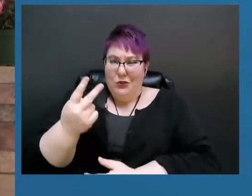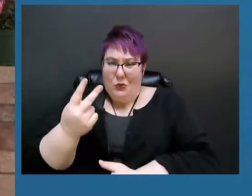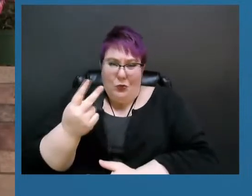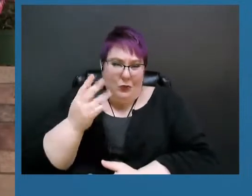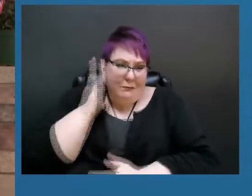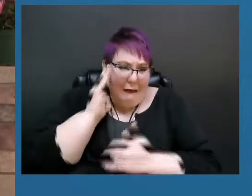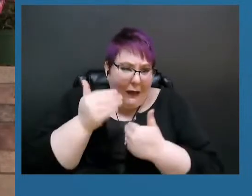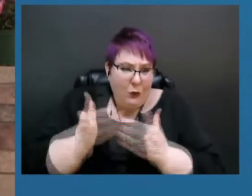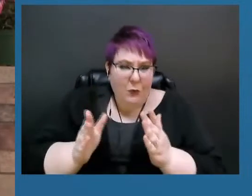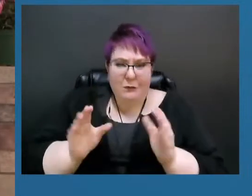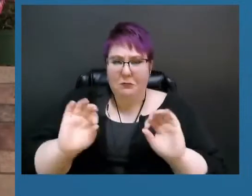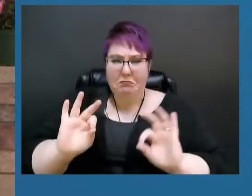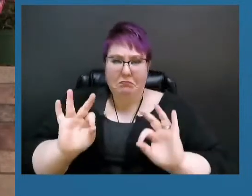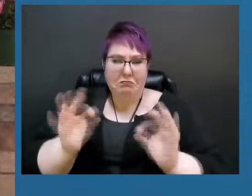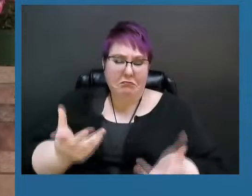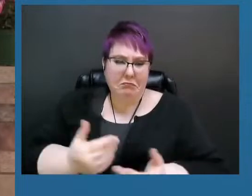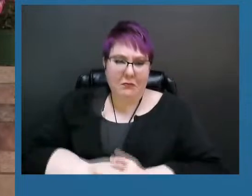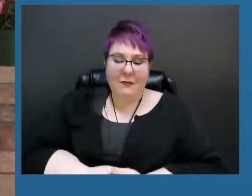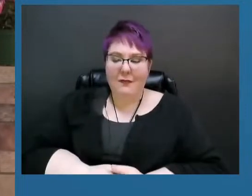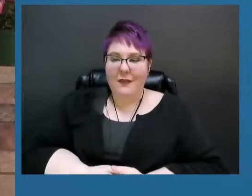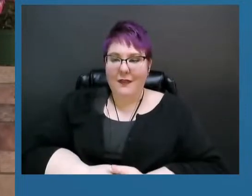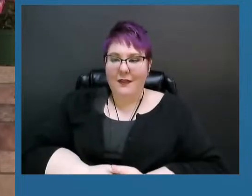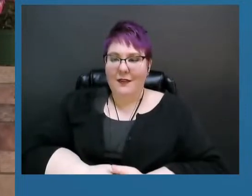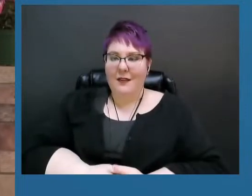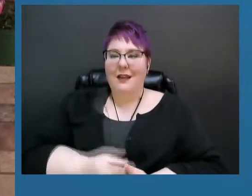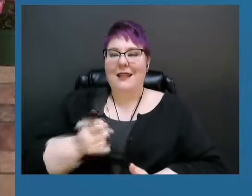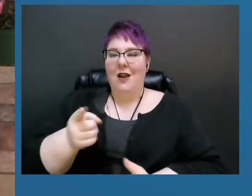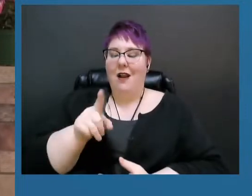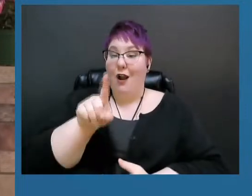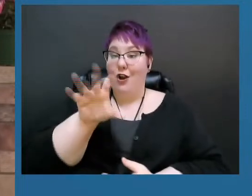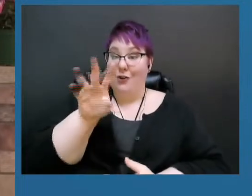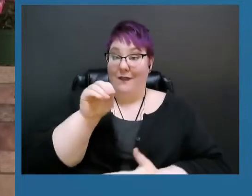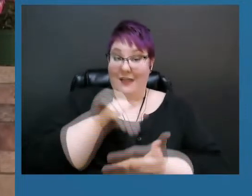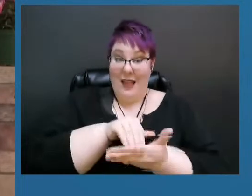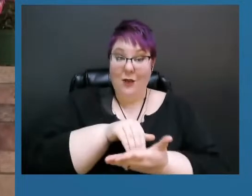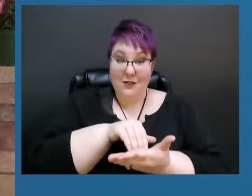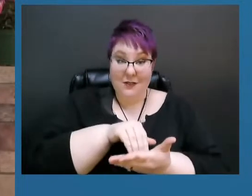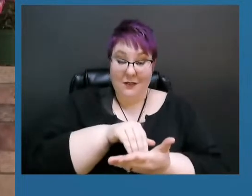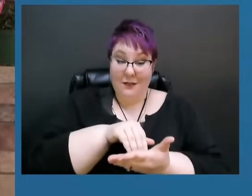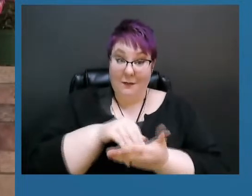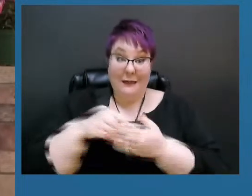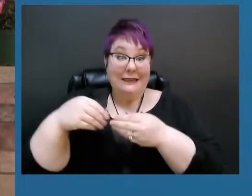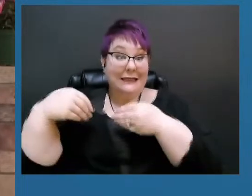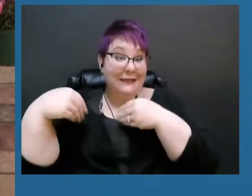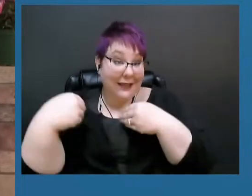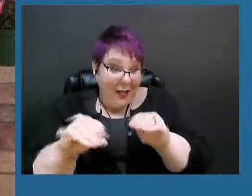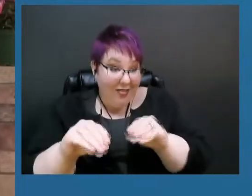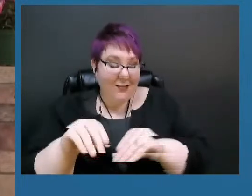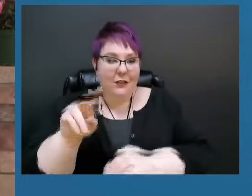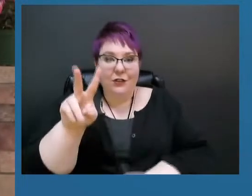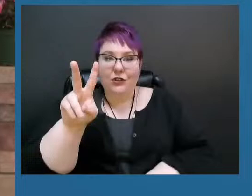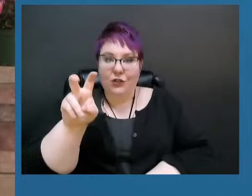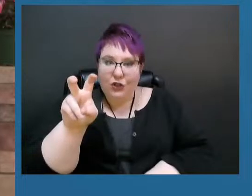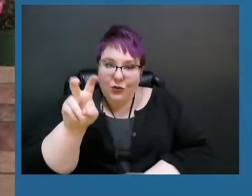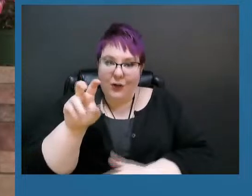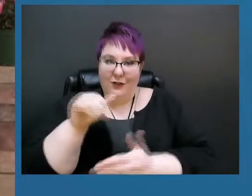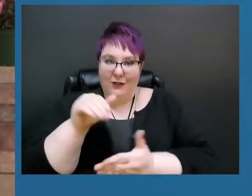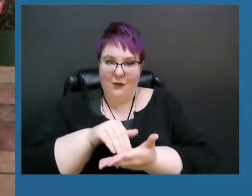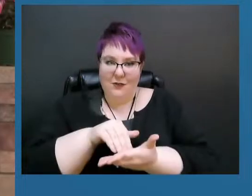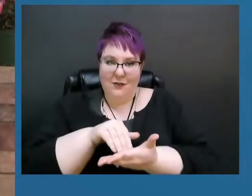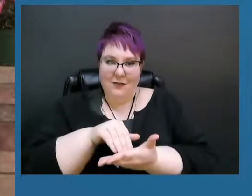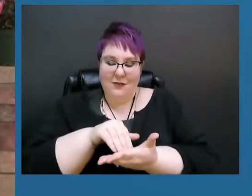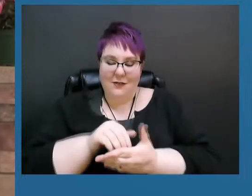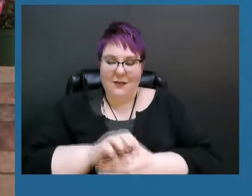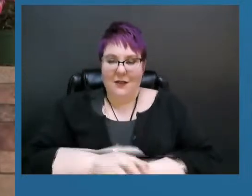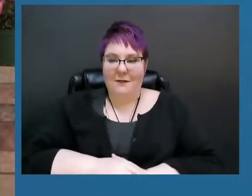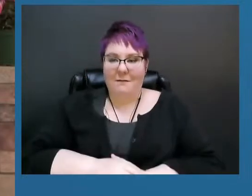all. Again, these were houses that were listed at $150,000 and going for $200,000 in a lot of cases. The house that I had